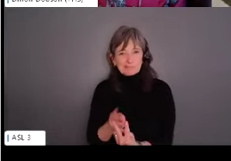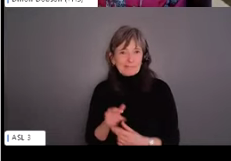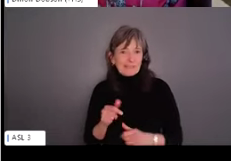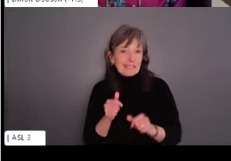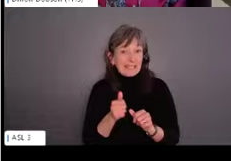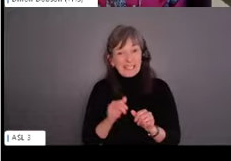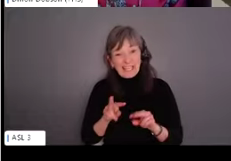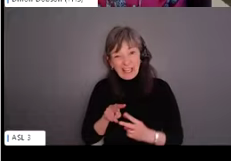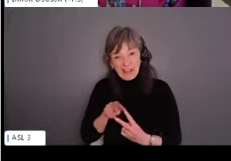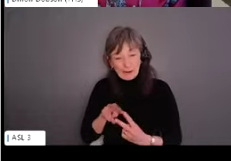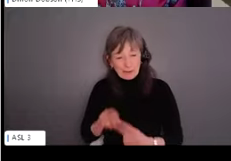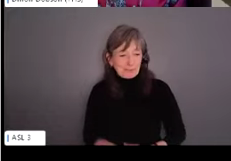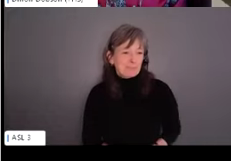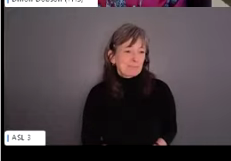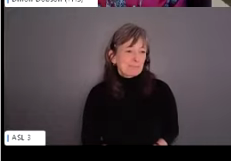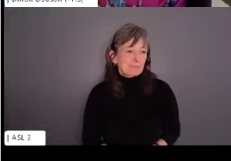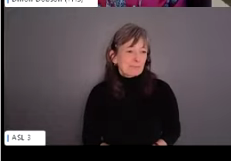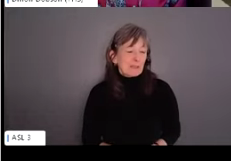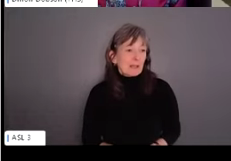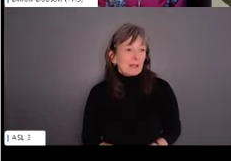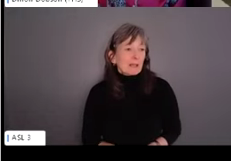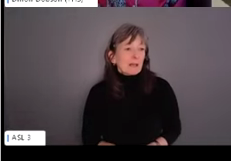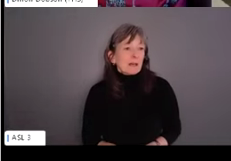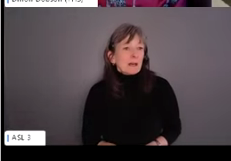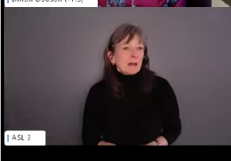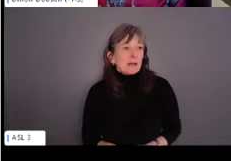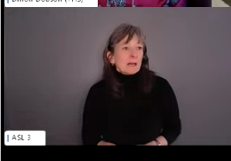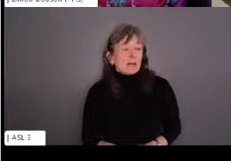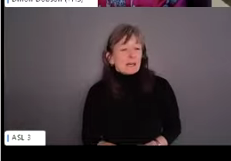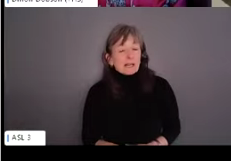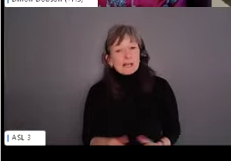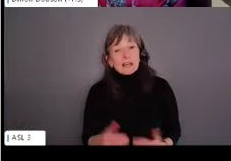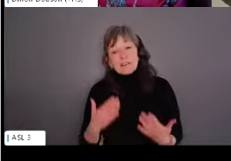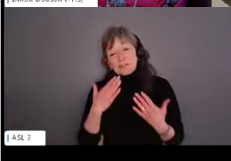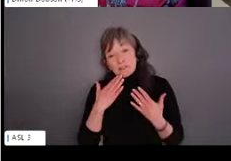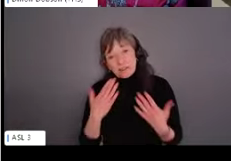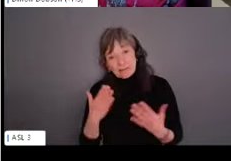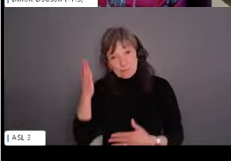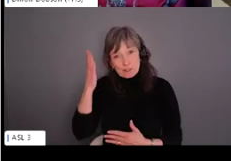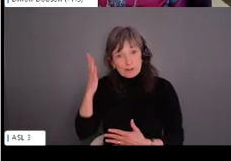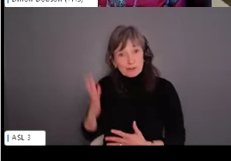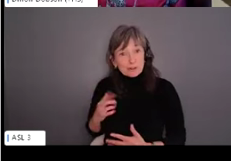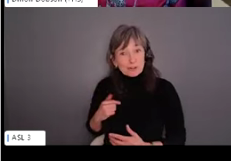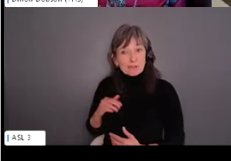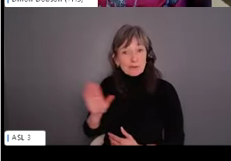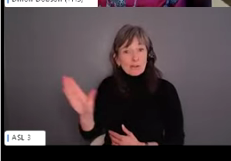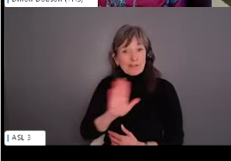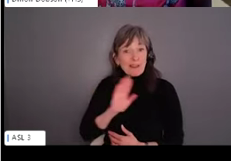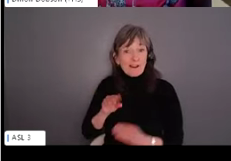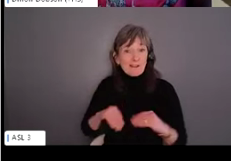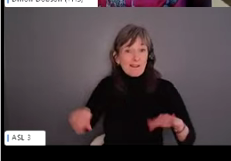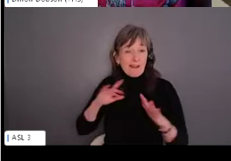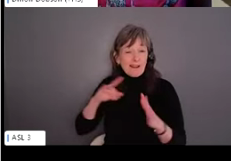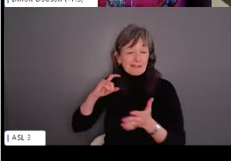interchangeably. One thing that I do want to share, and thank you so much for the presenters that have shared their land acknowledgement and to